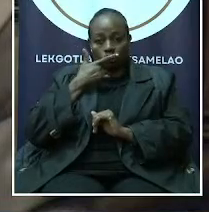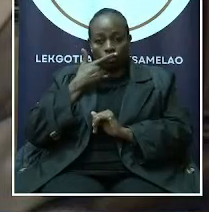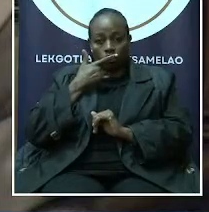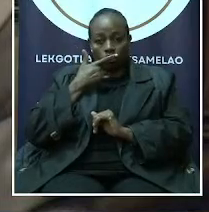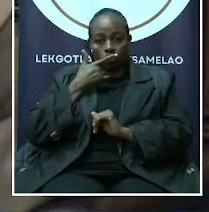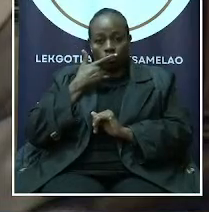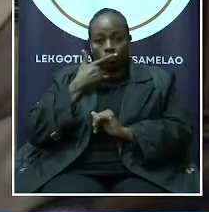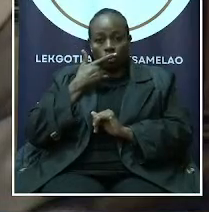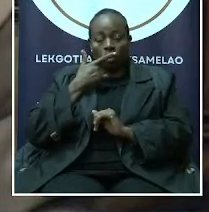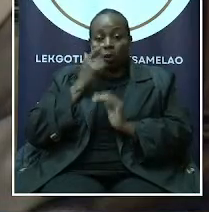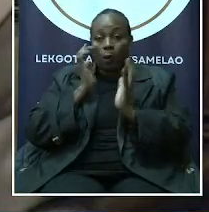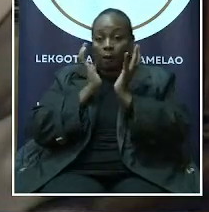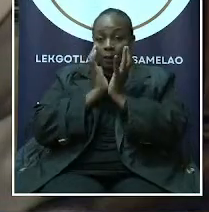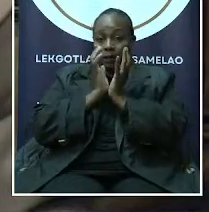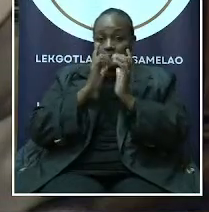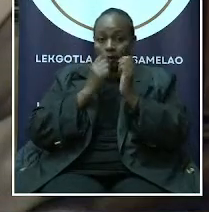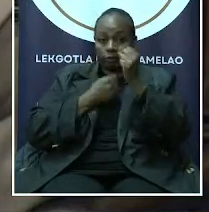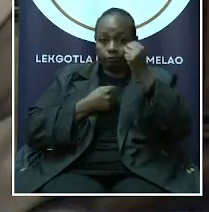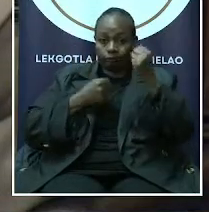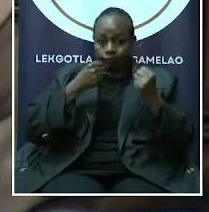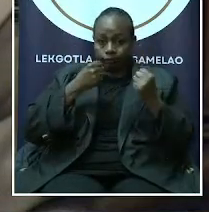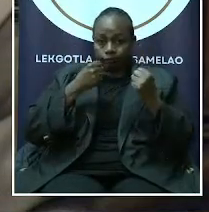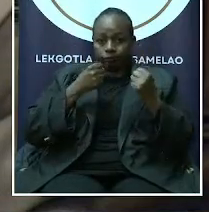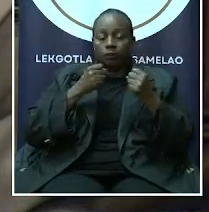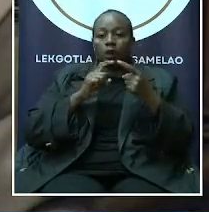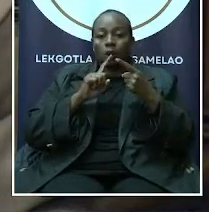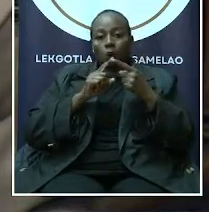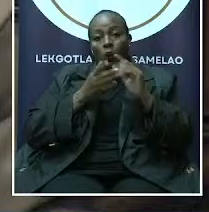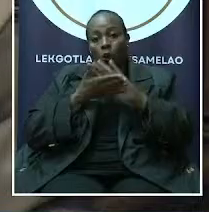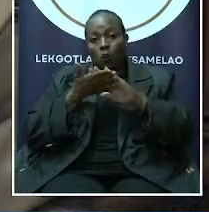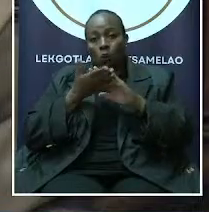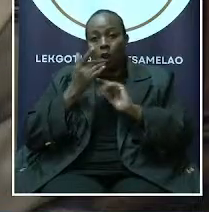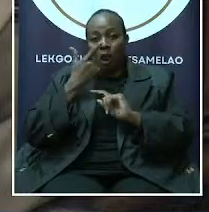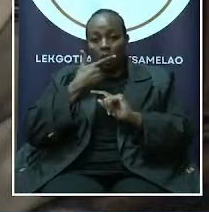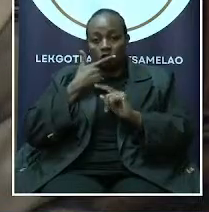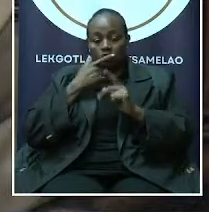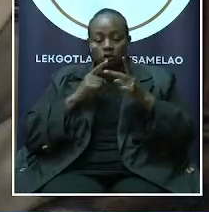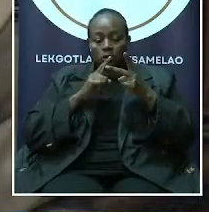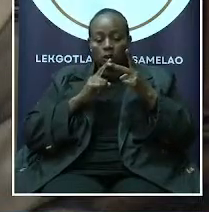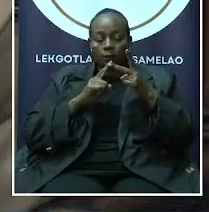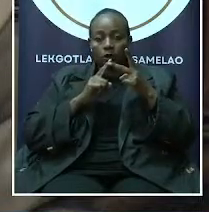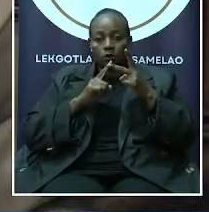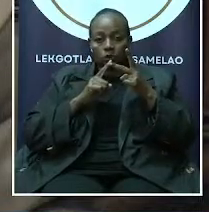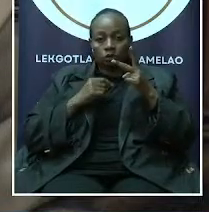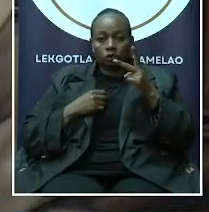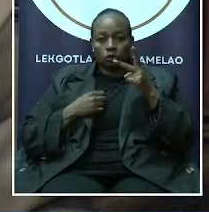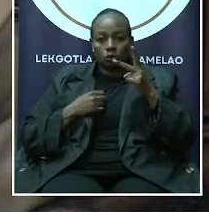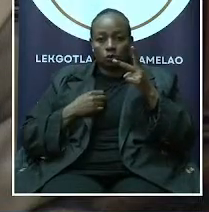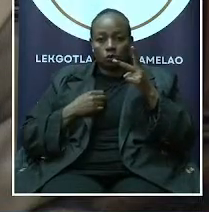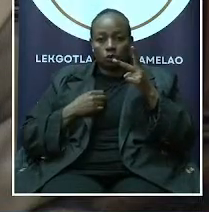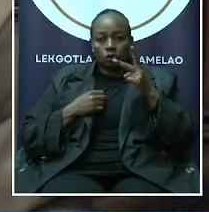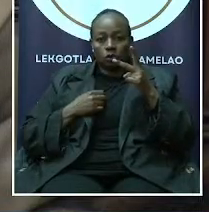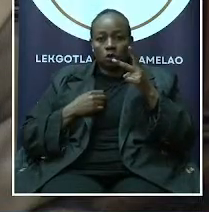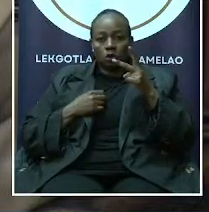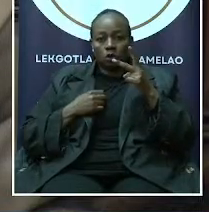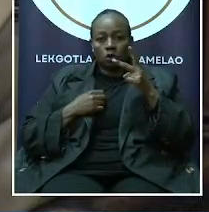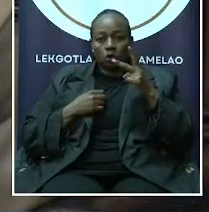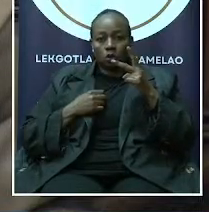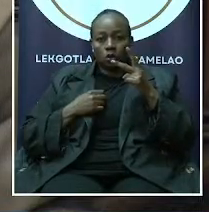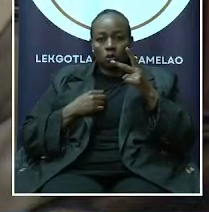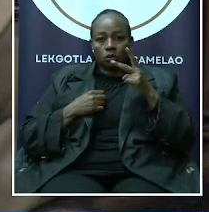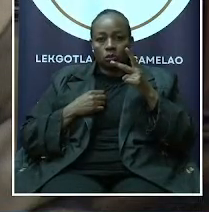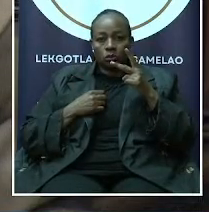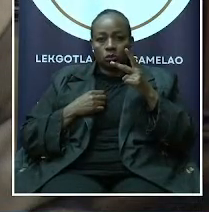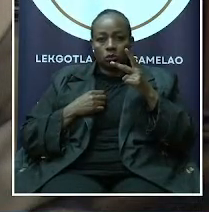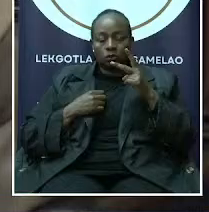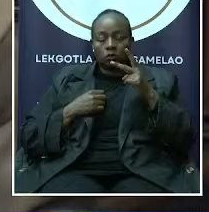the sitting, number one. And number two, the resolutions that,